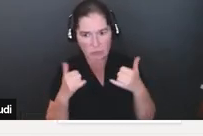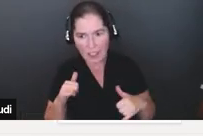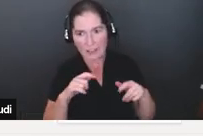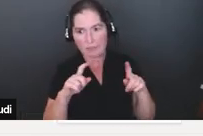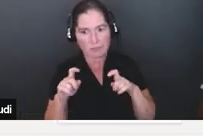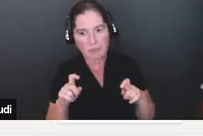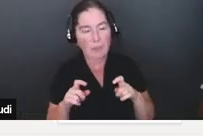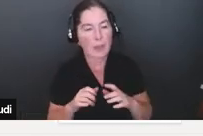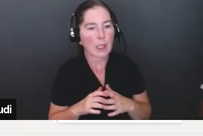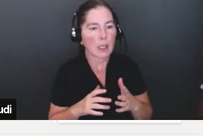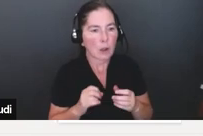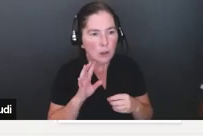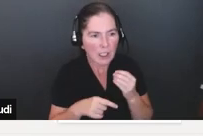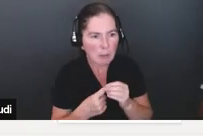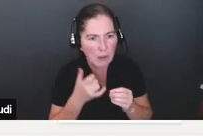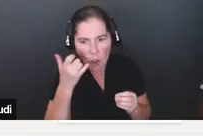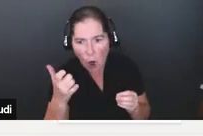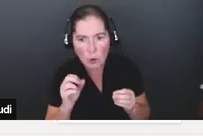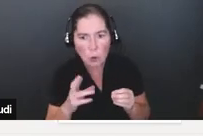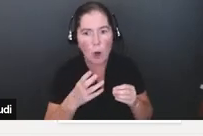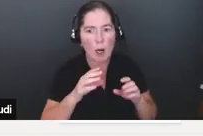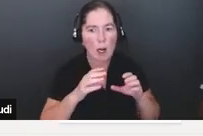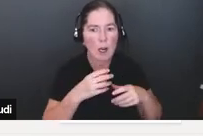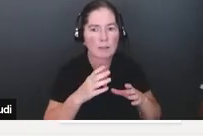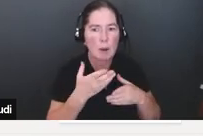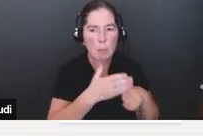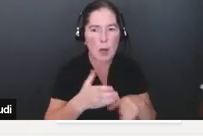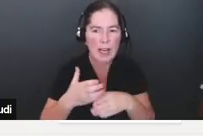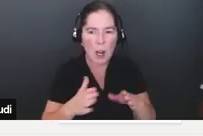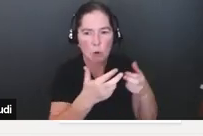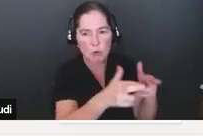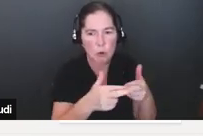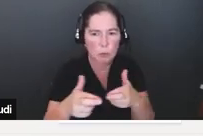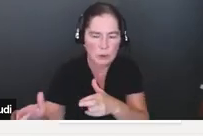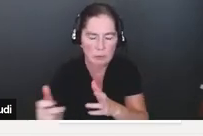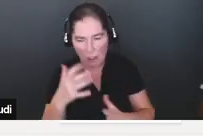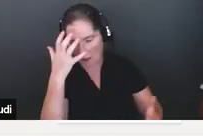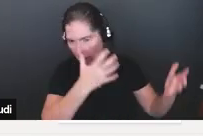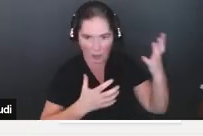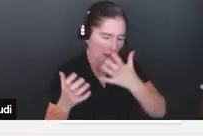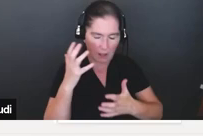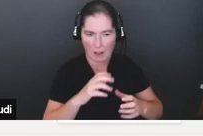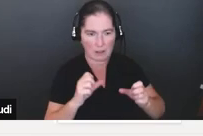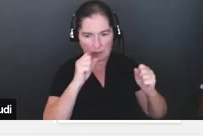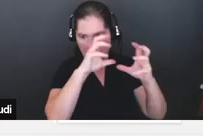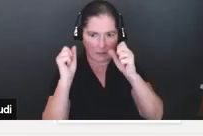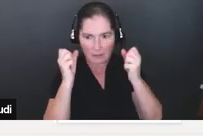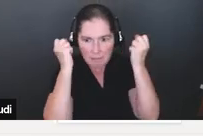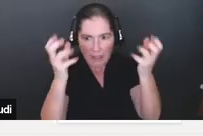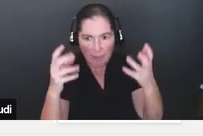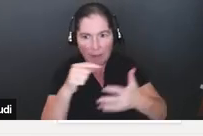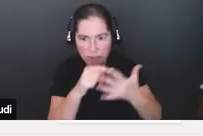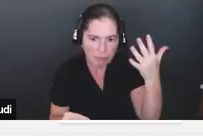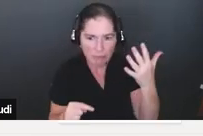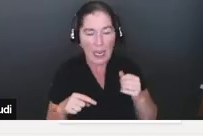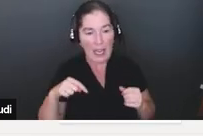even the calls, I'm like, oh, how do you do breakout rooms? And how do you do this? And my mind is a blur and a blaze with all of this stuff. Remember, this is